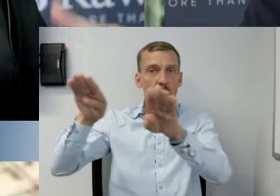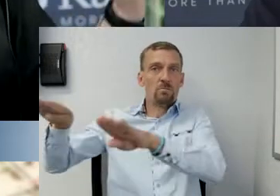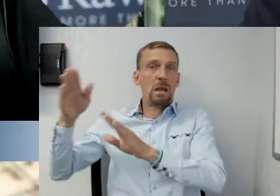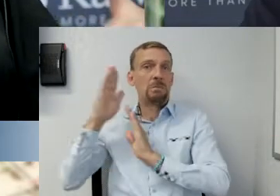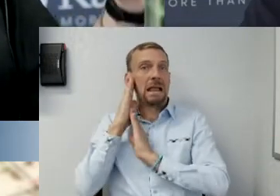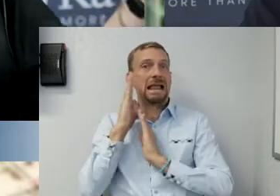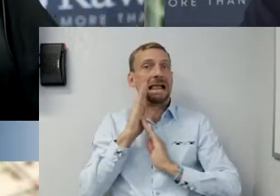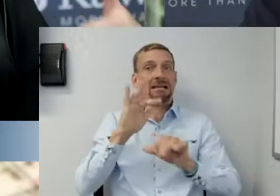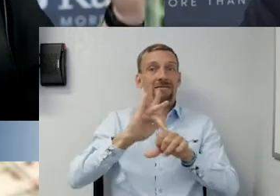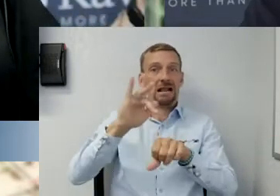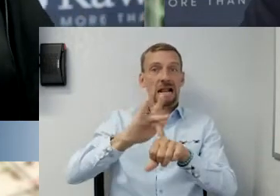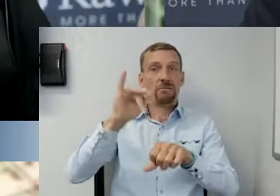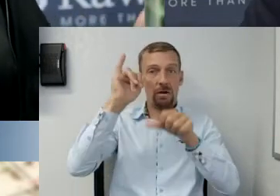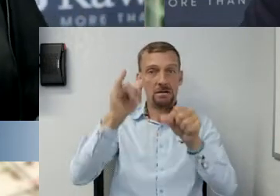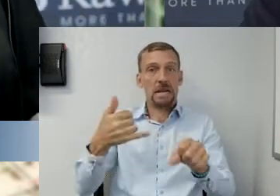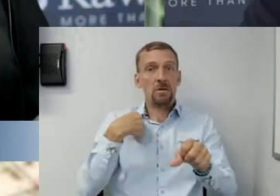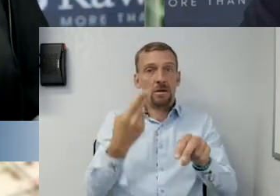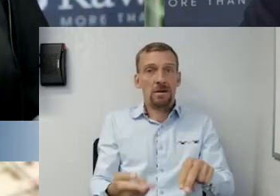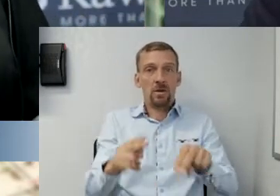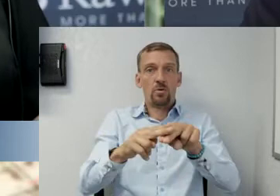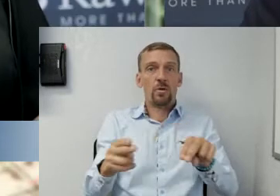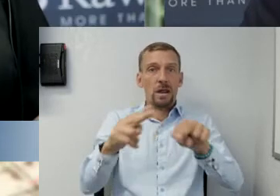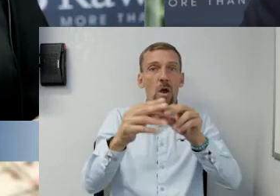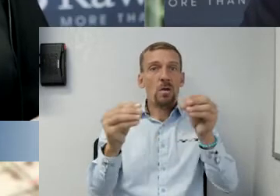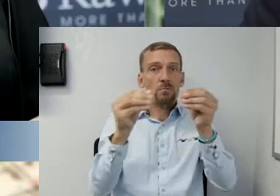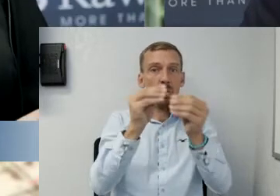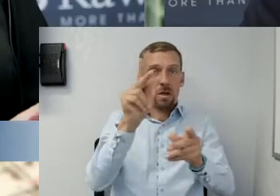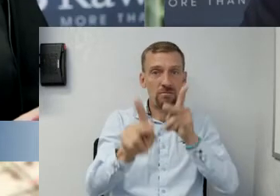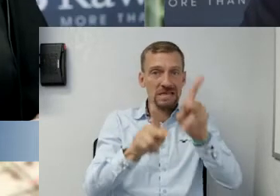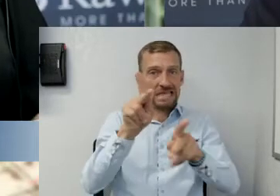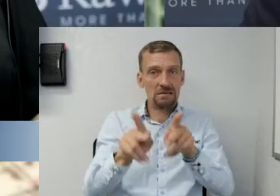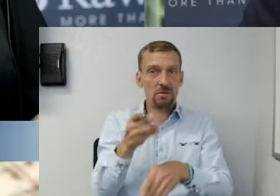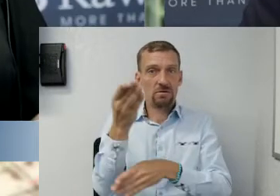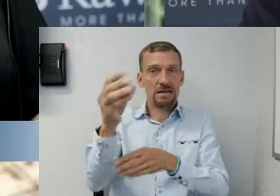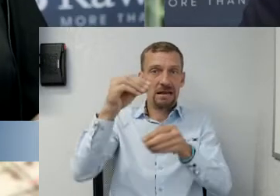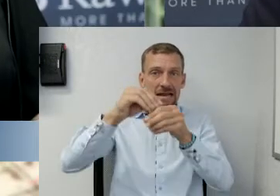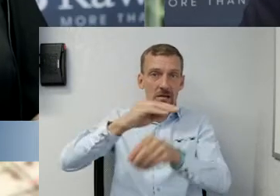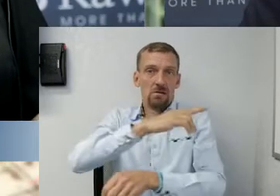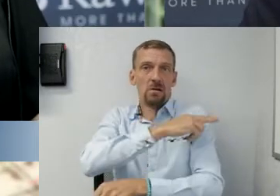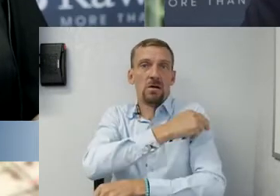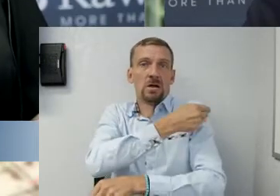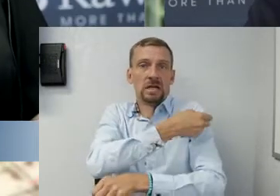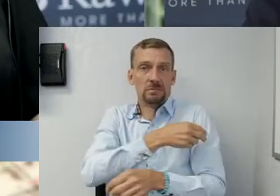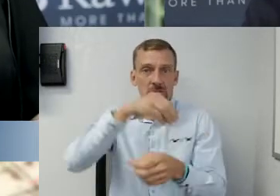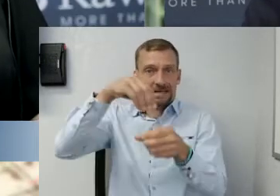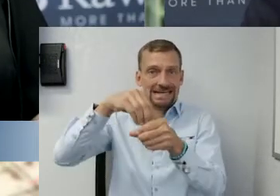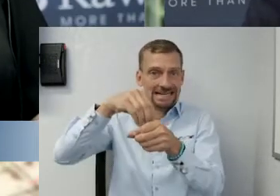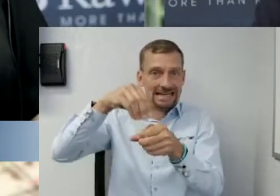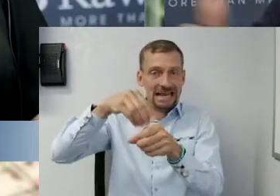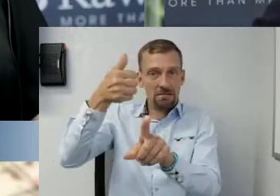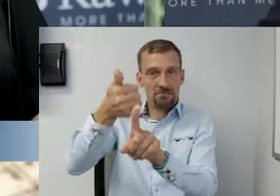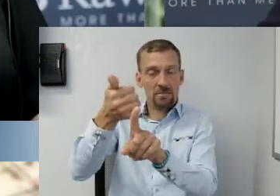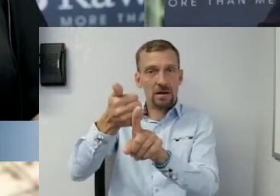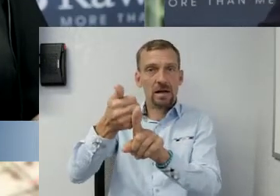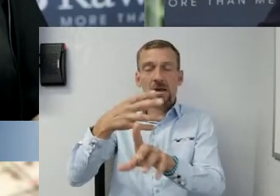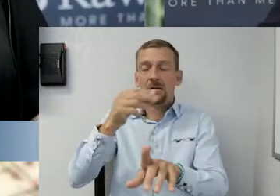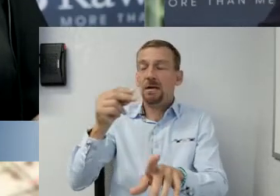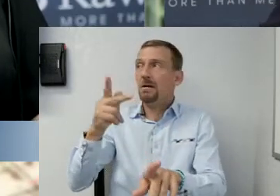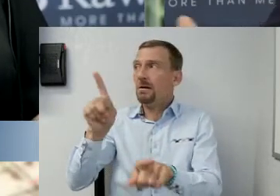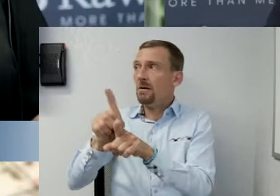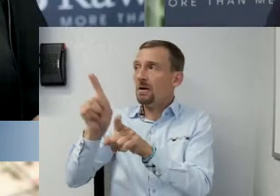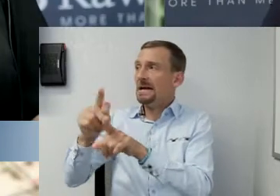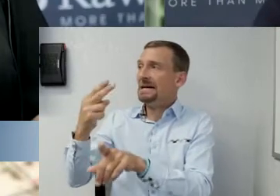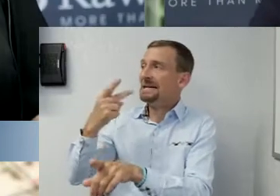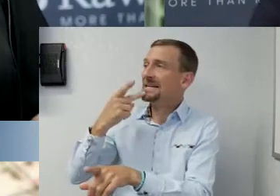to increase. Yes. So how is our census now? Yeah, thank you. And thank you for giving me that question